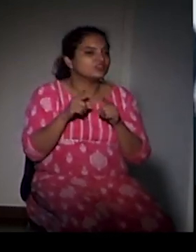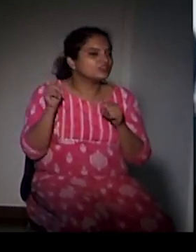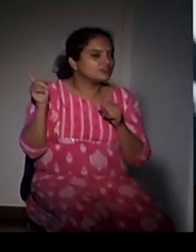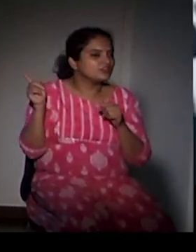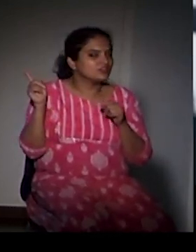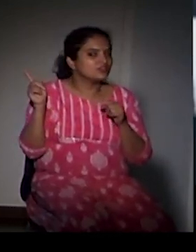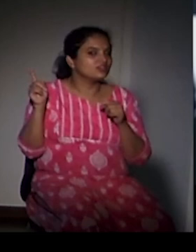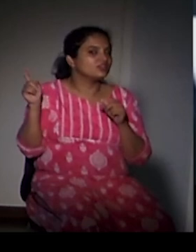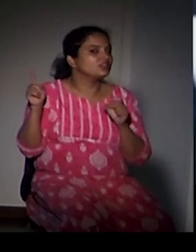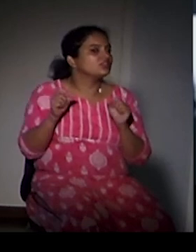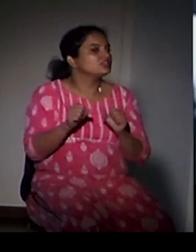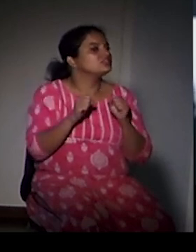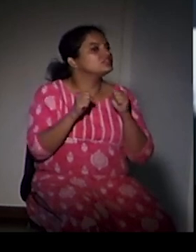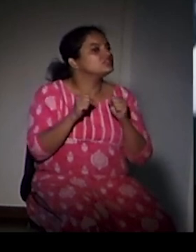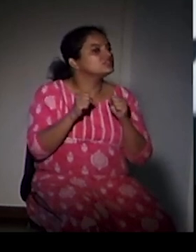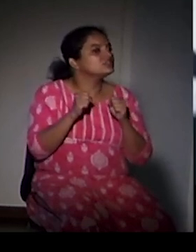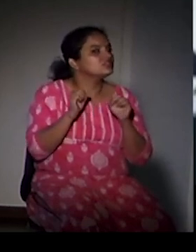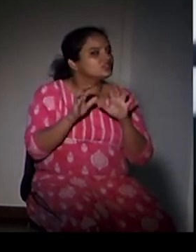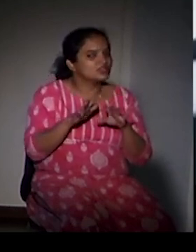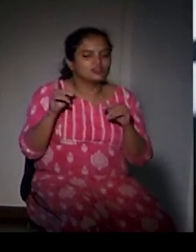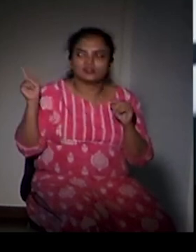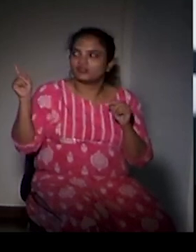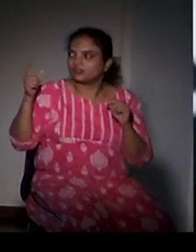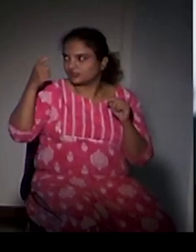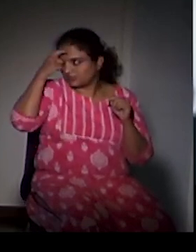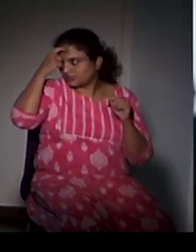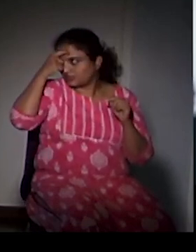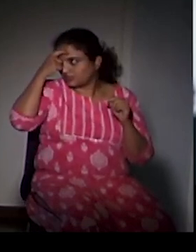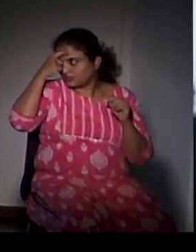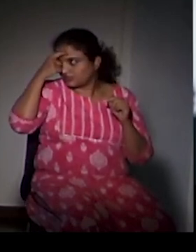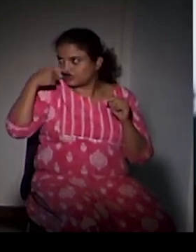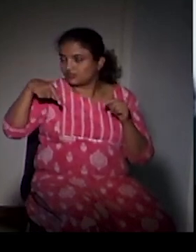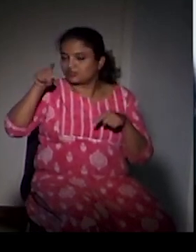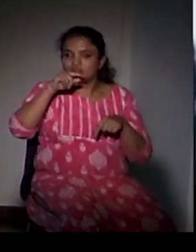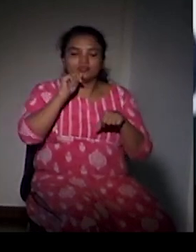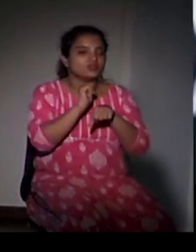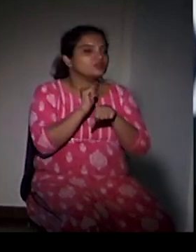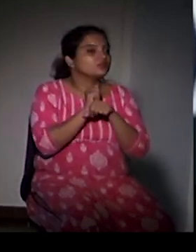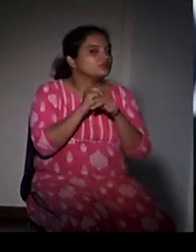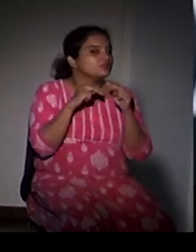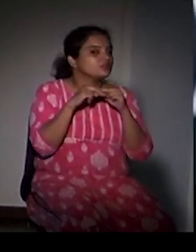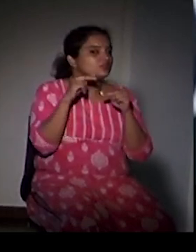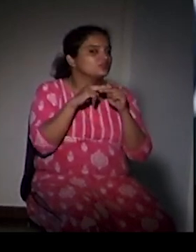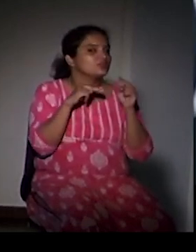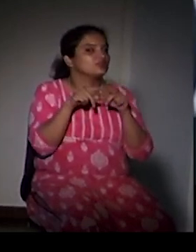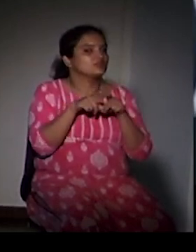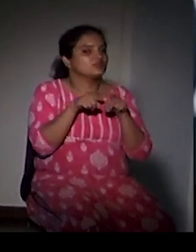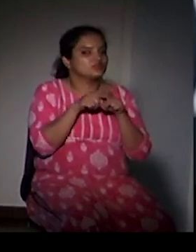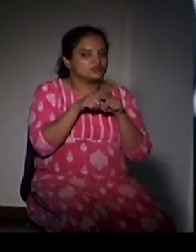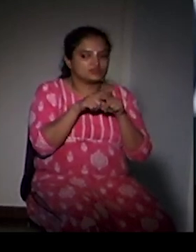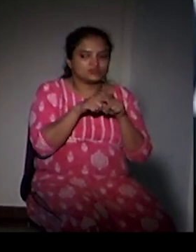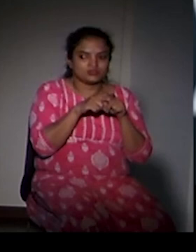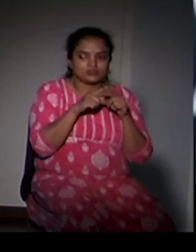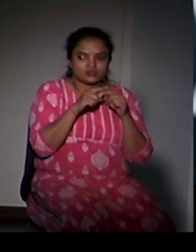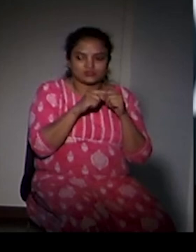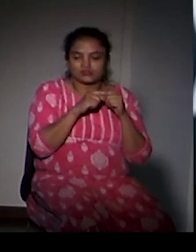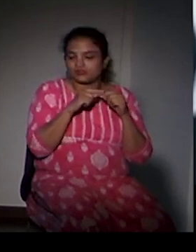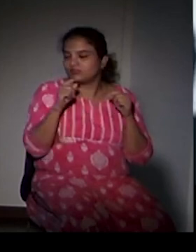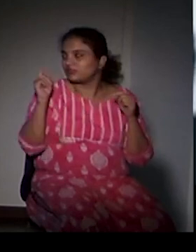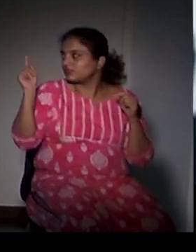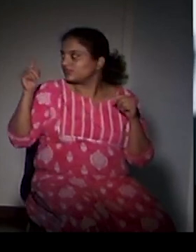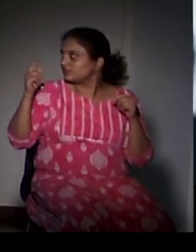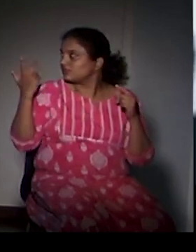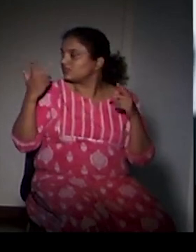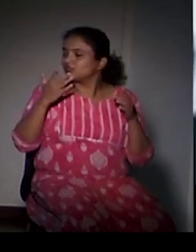it is a difficult problem because, we want the buildings to be protected and repaired, but it's just got to be done in the right